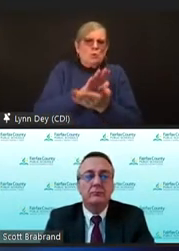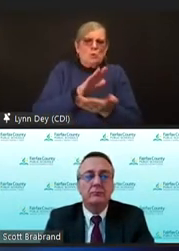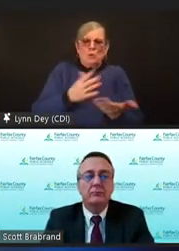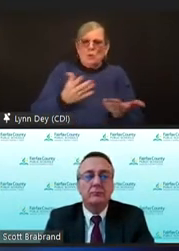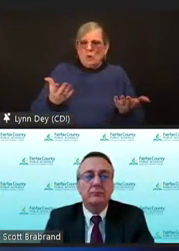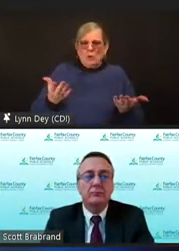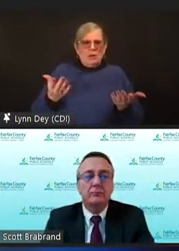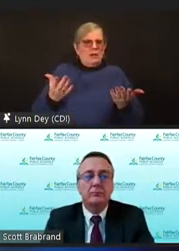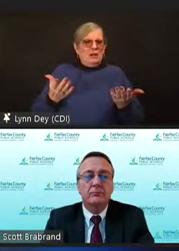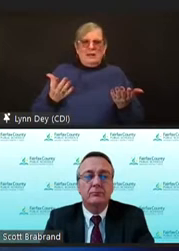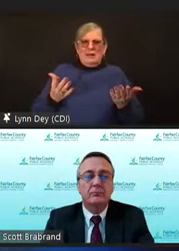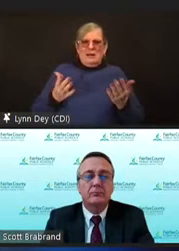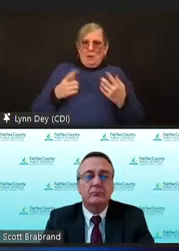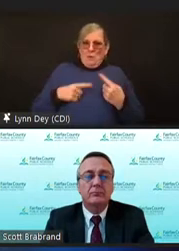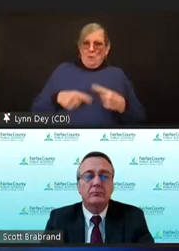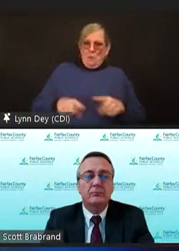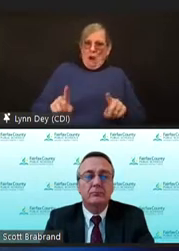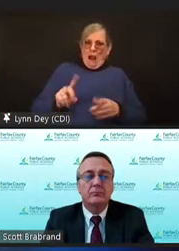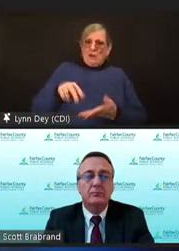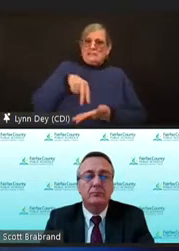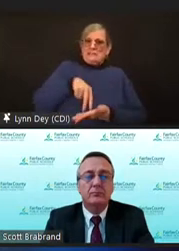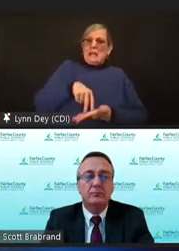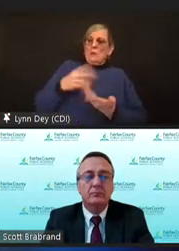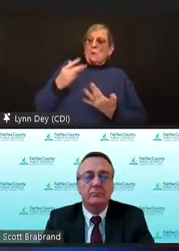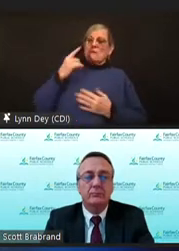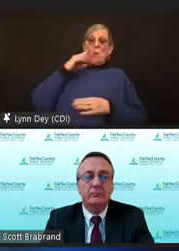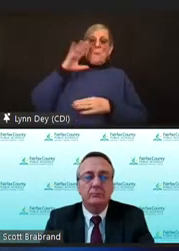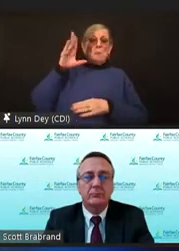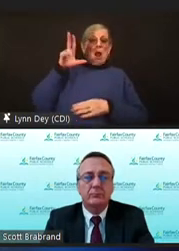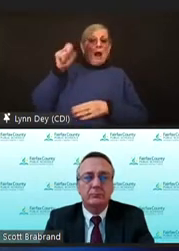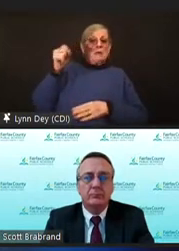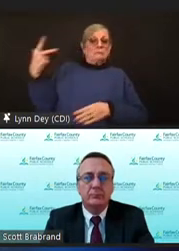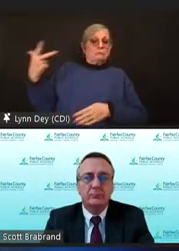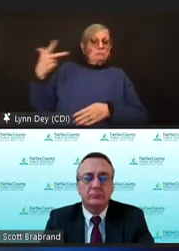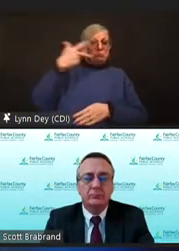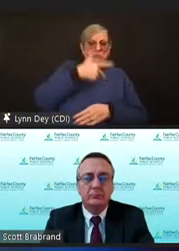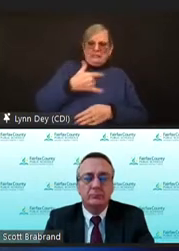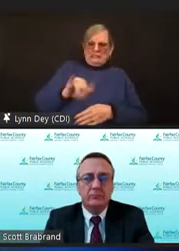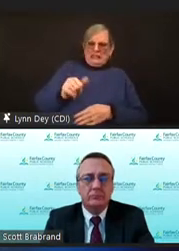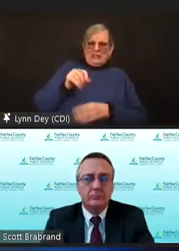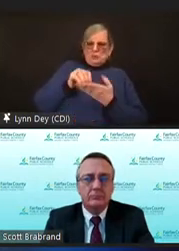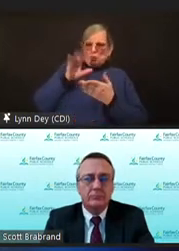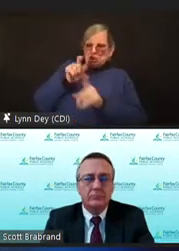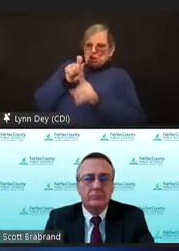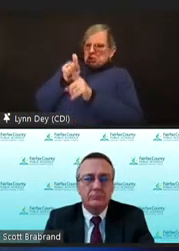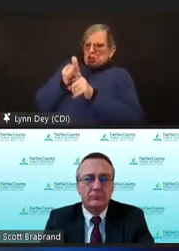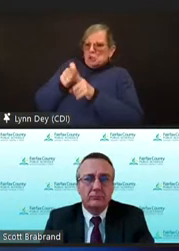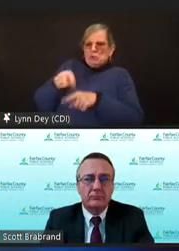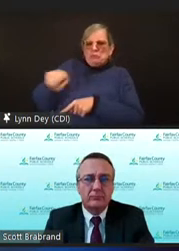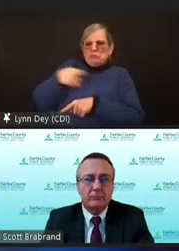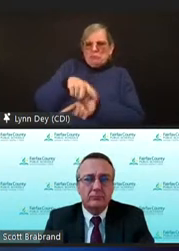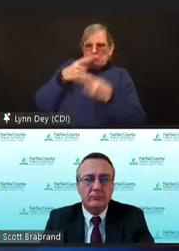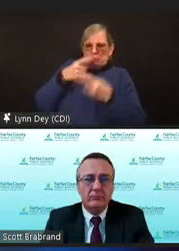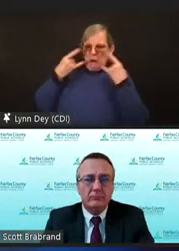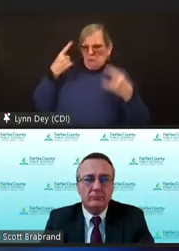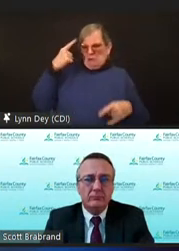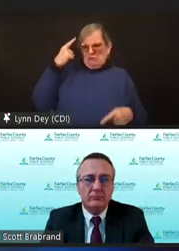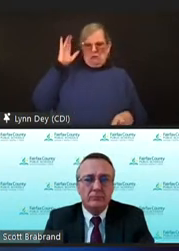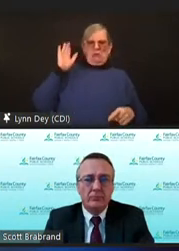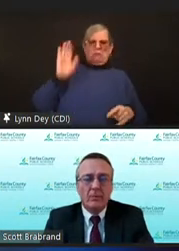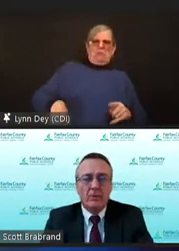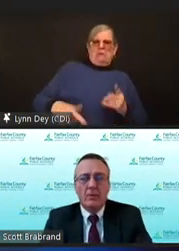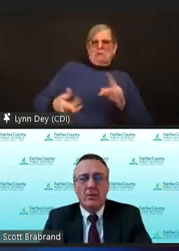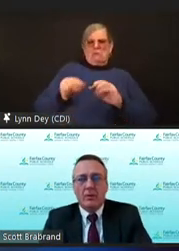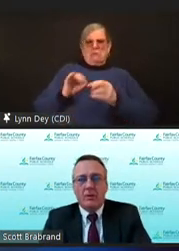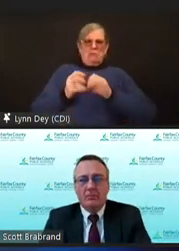waiting for buses. Has the school district made any preparation to try and limit the extent to which any of that,